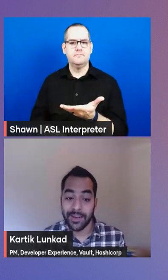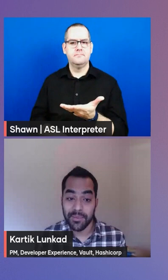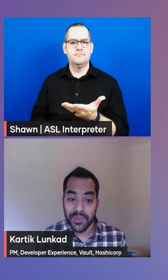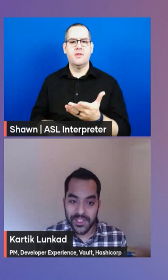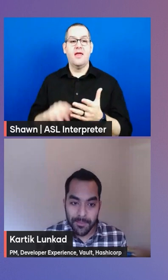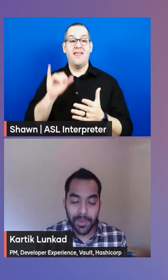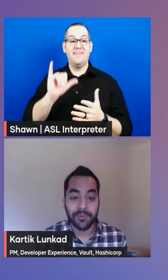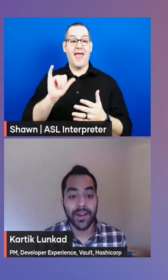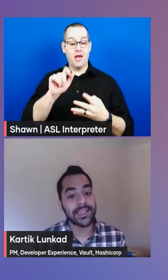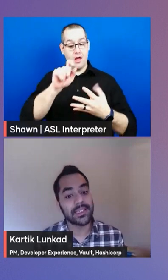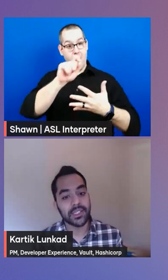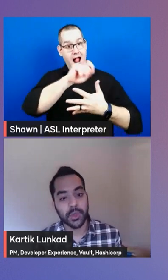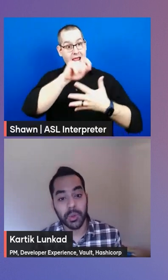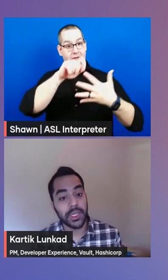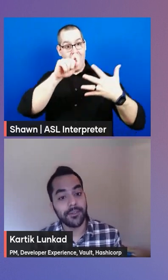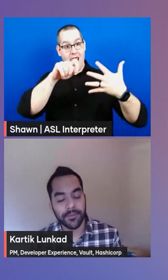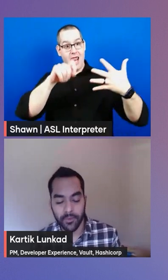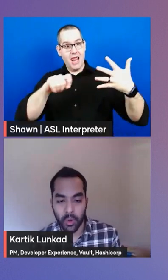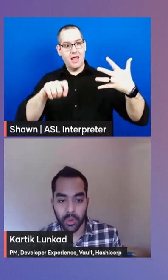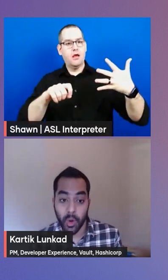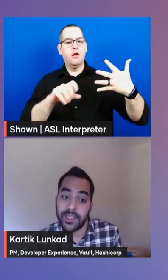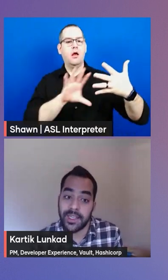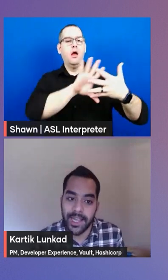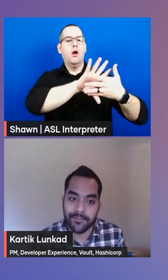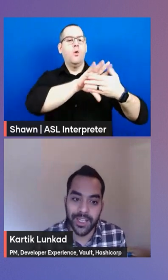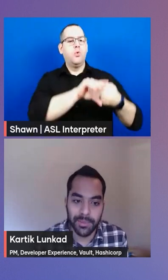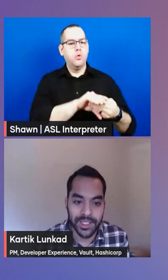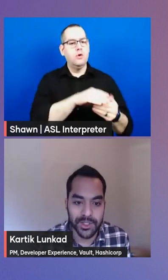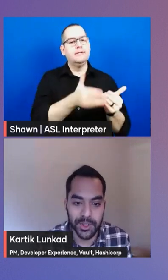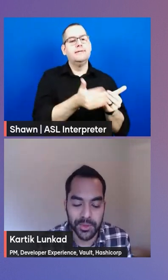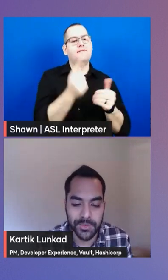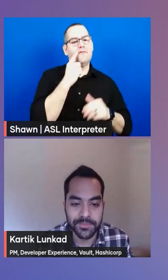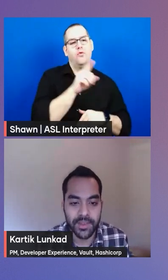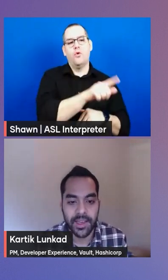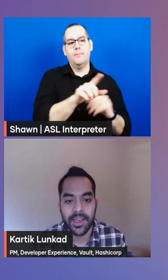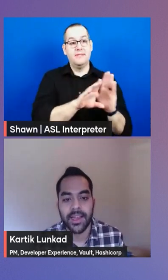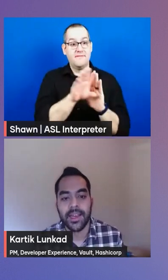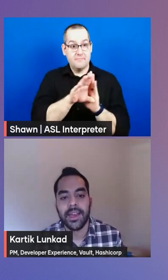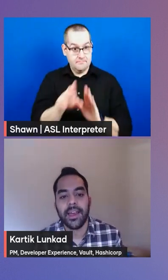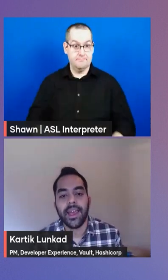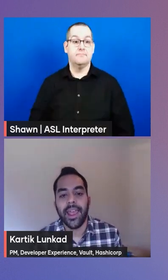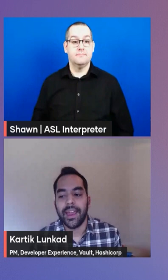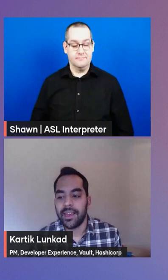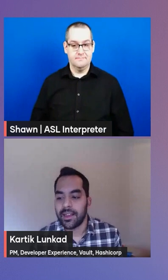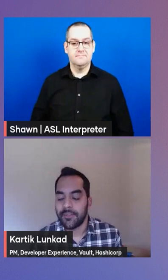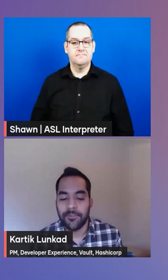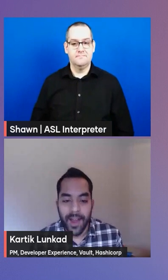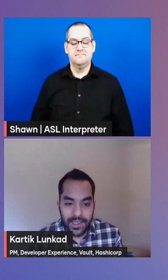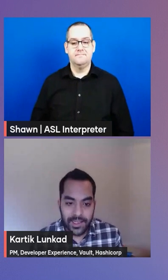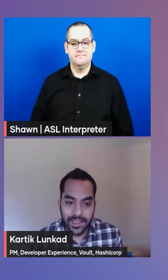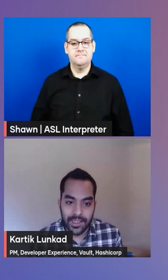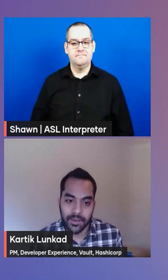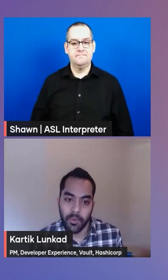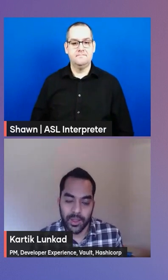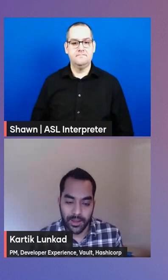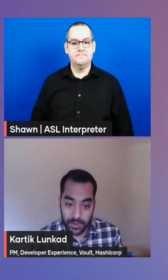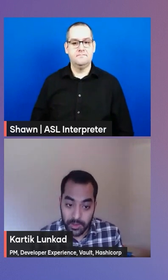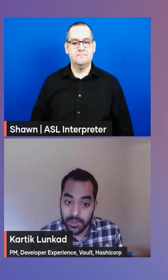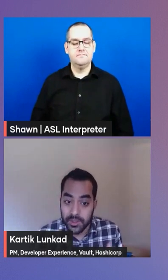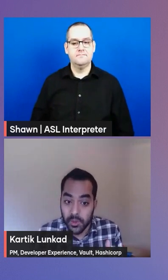way that simplifies the story for what the dev team needs to do. And